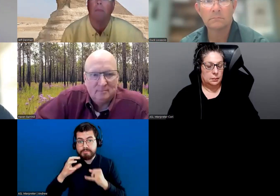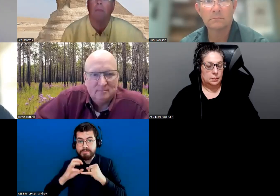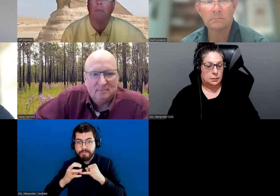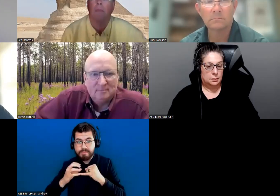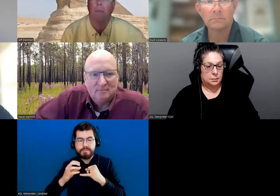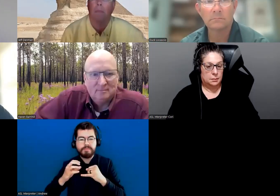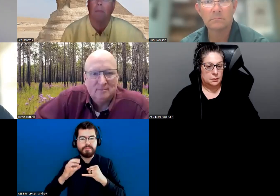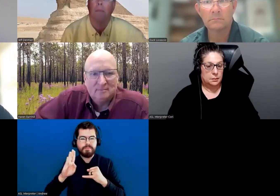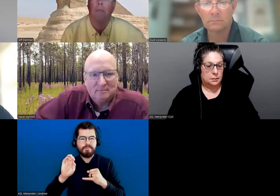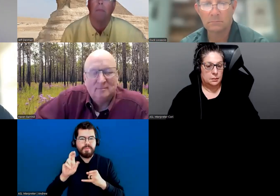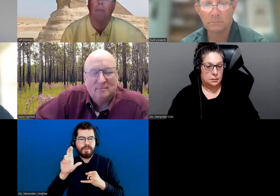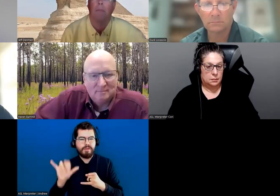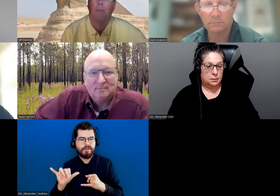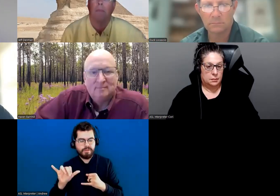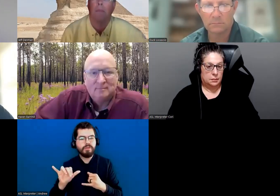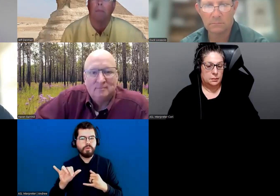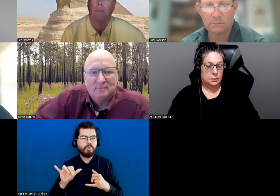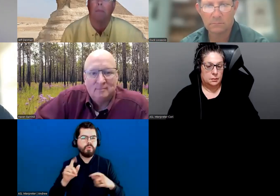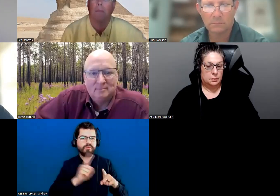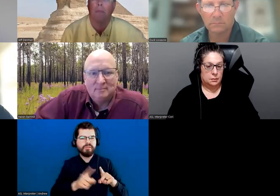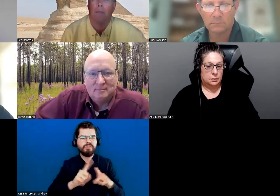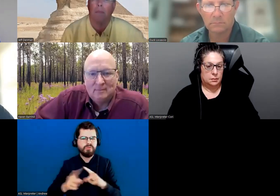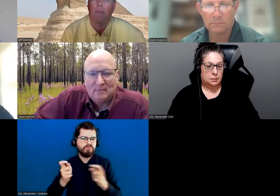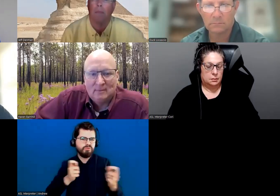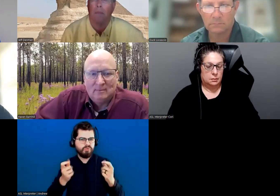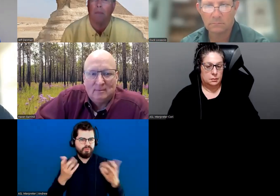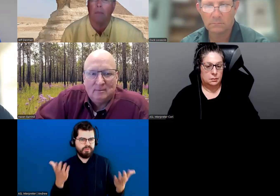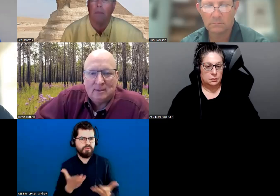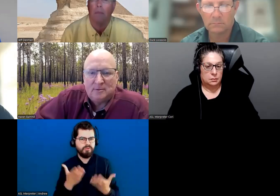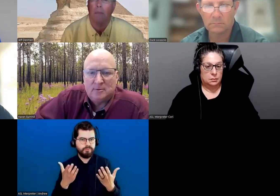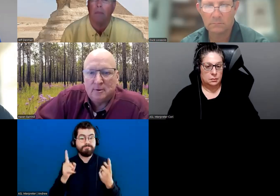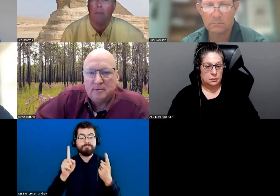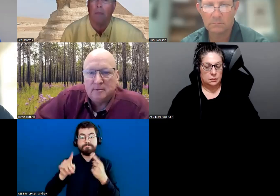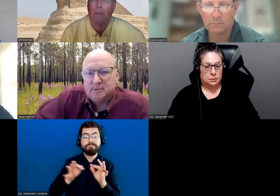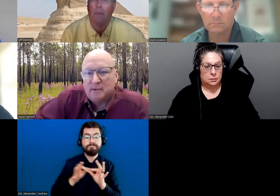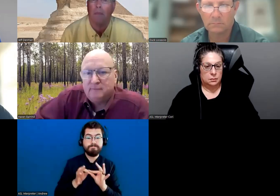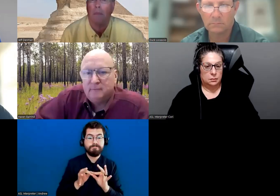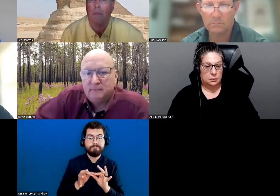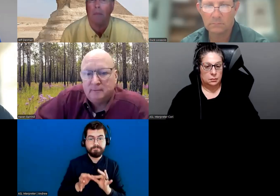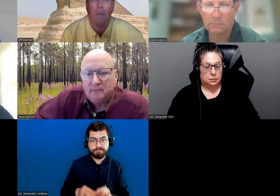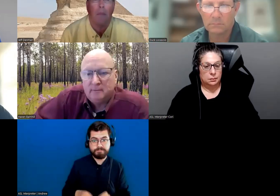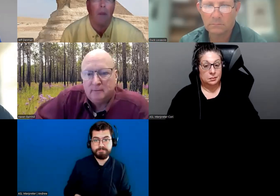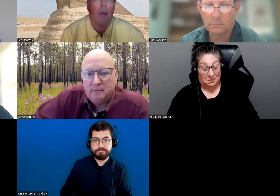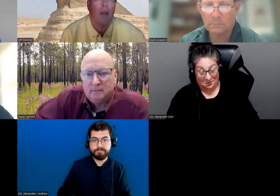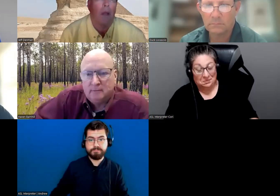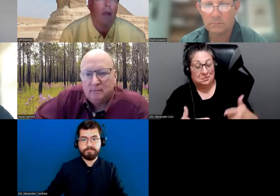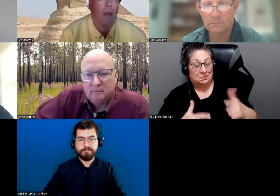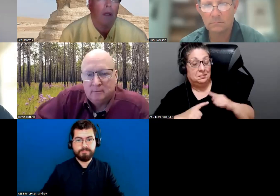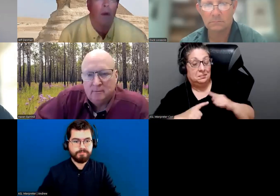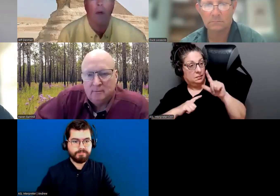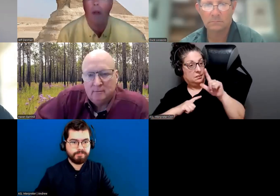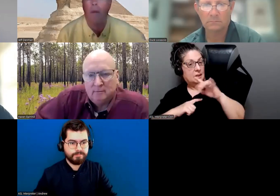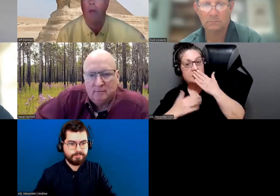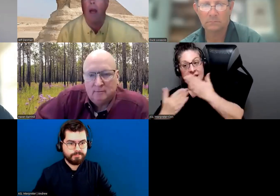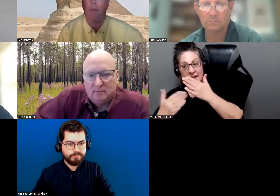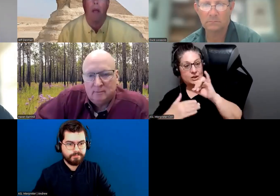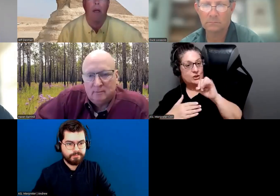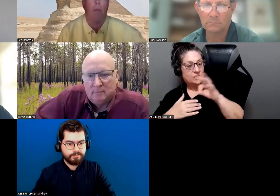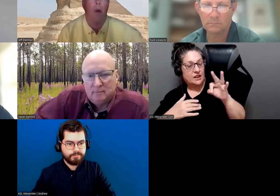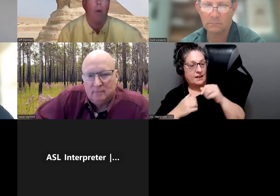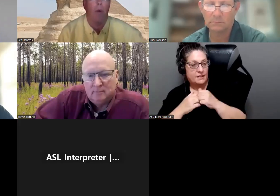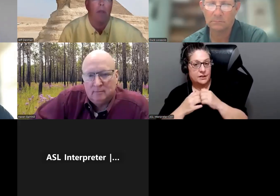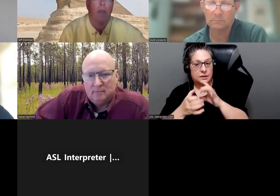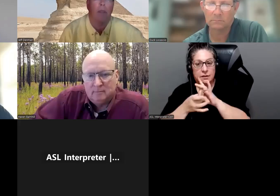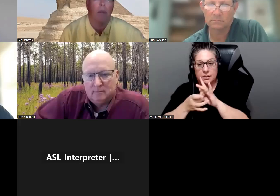the components that we're managing for out here. Thank you, Christie. Jeff? So when it comes to